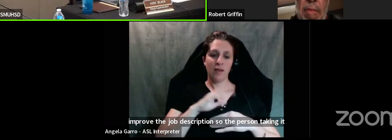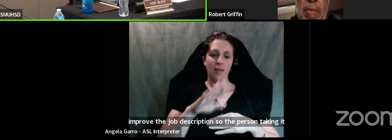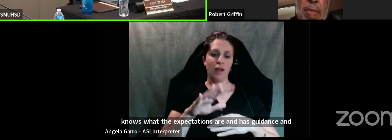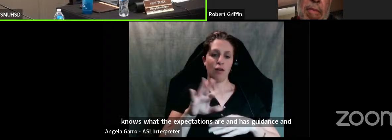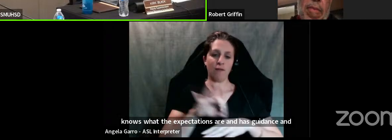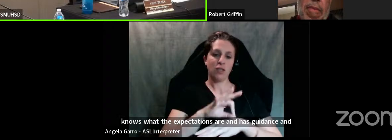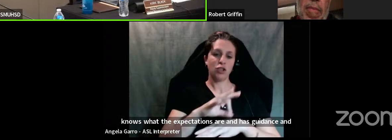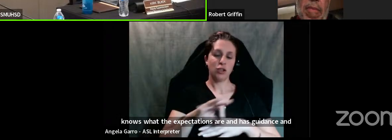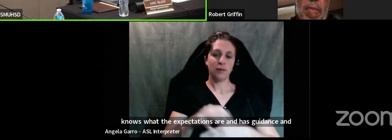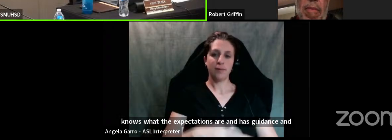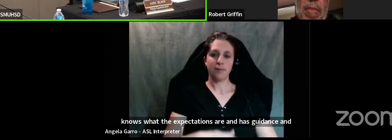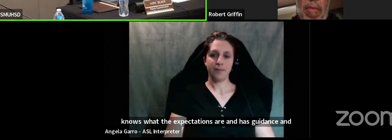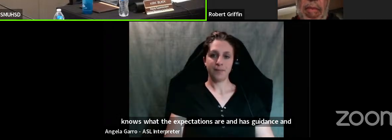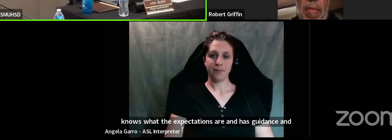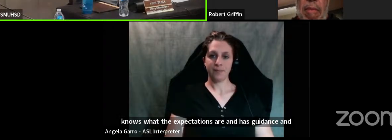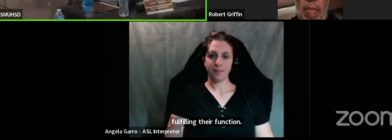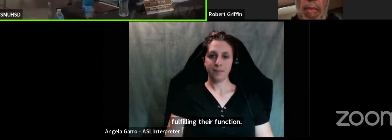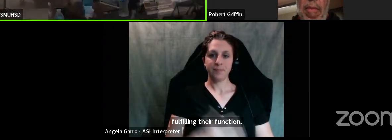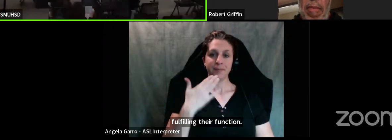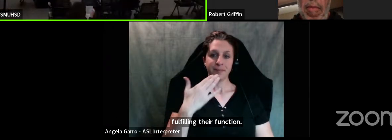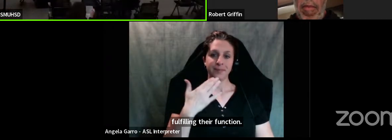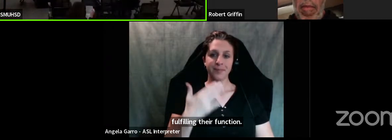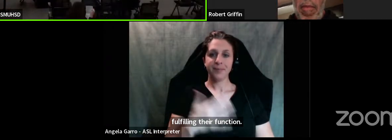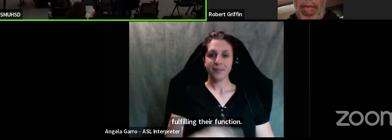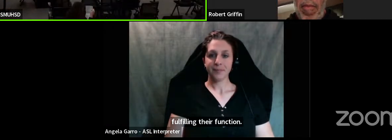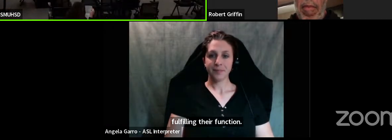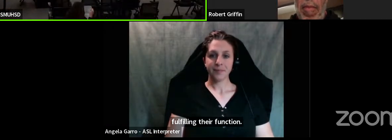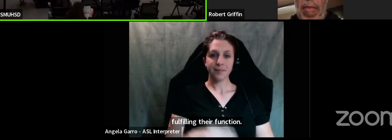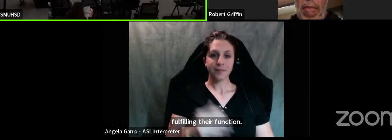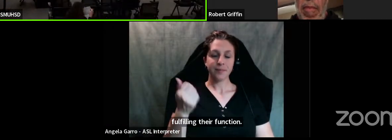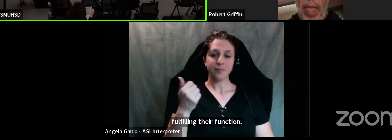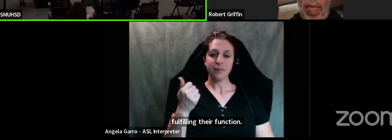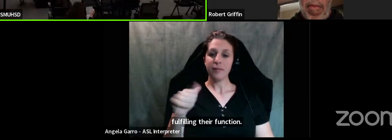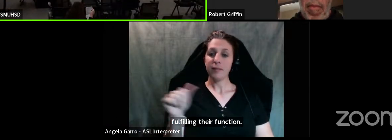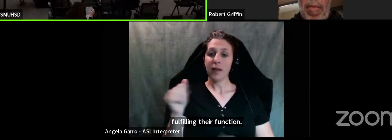function. Thank you. Is there any